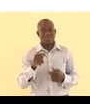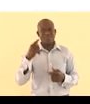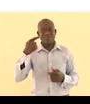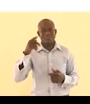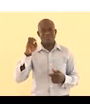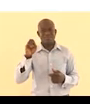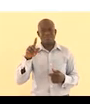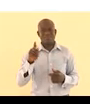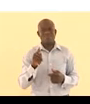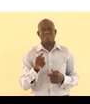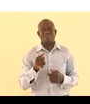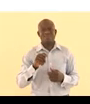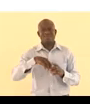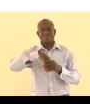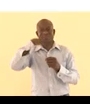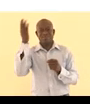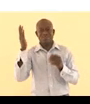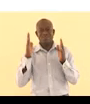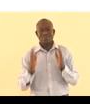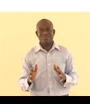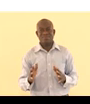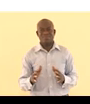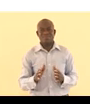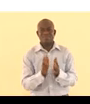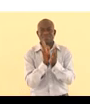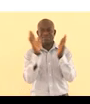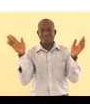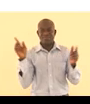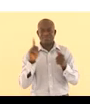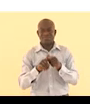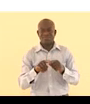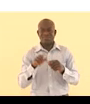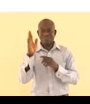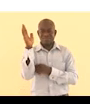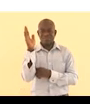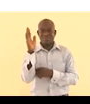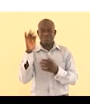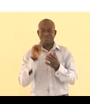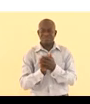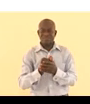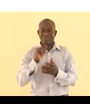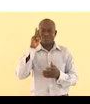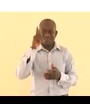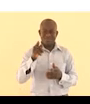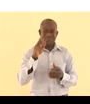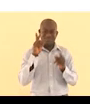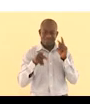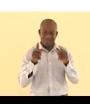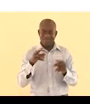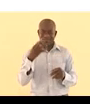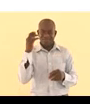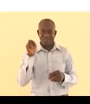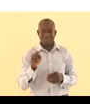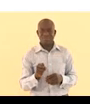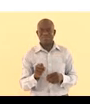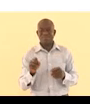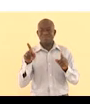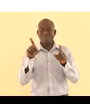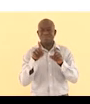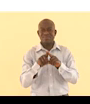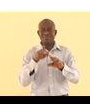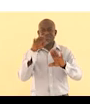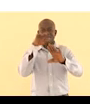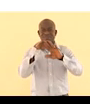the Gentiles were more open to God than his own people were. You think they wanted to hear that?